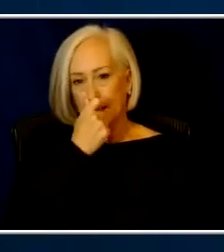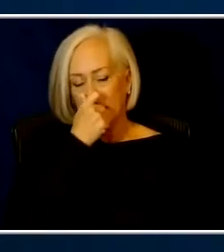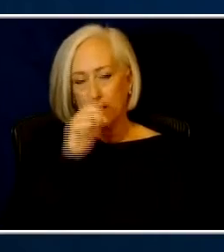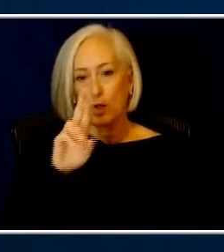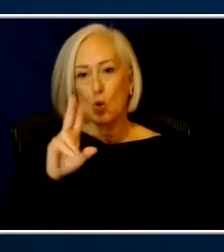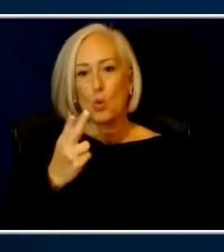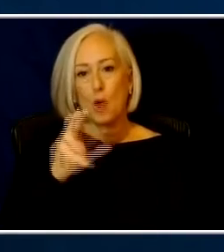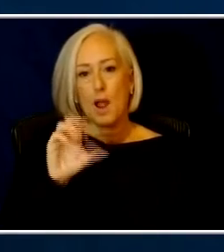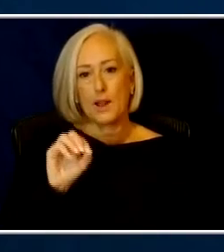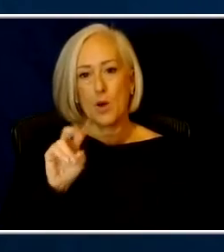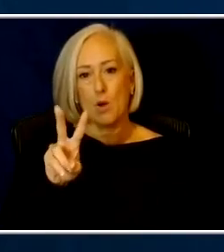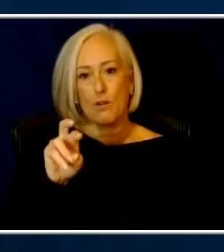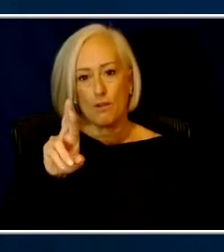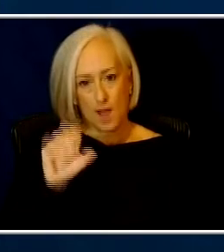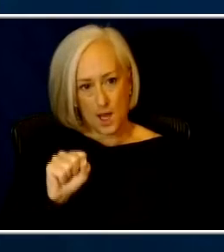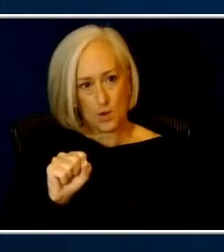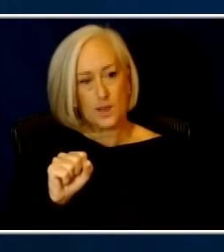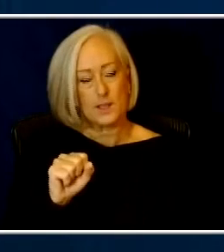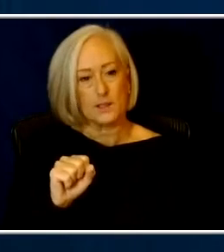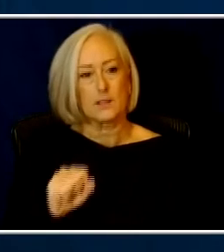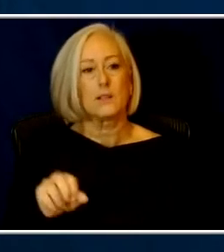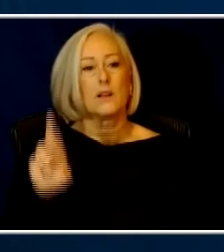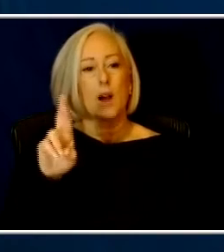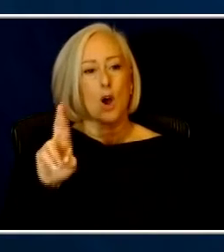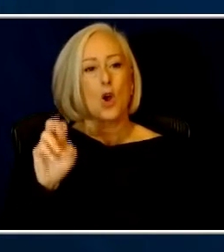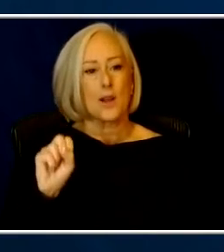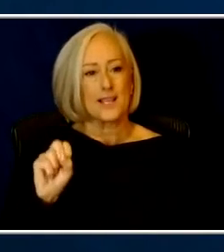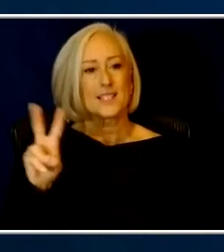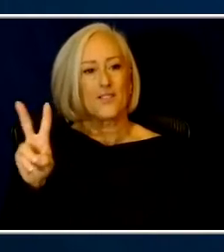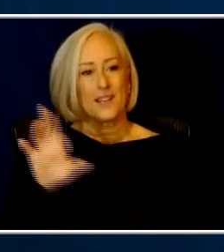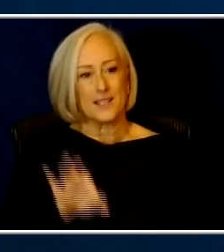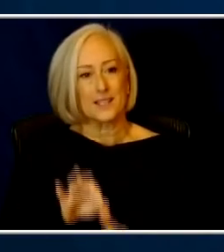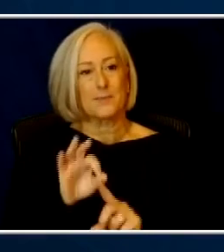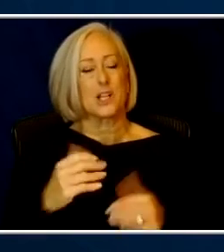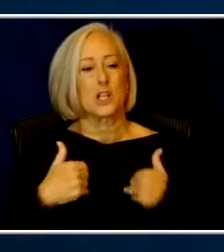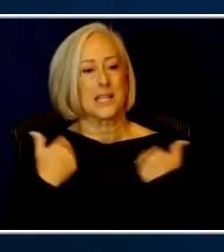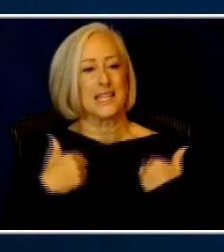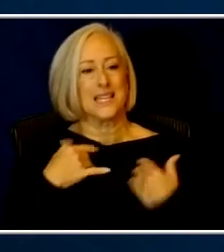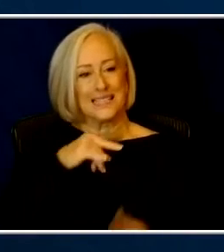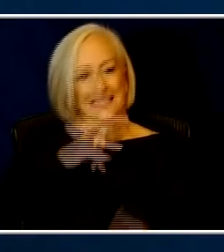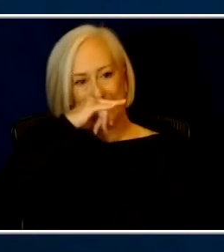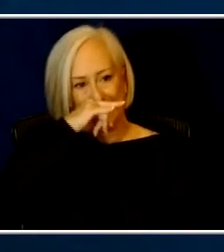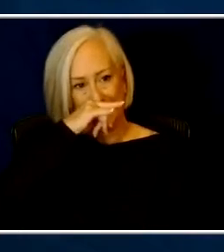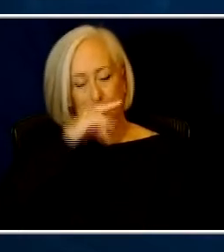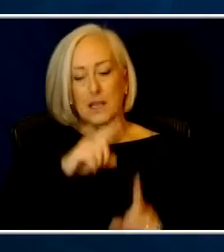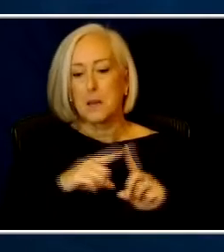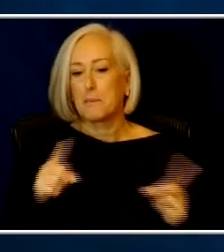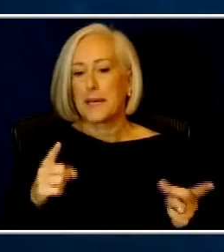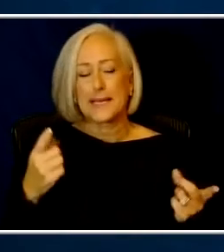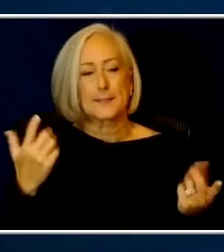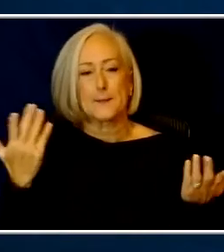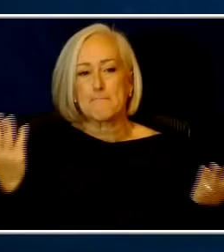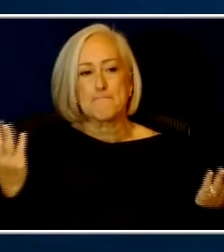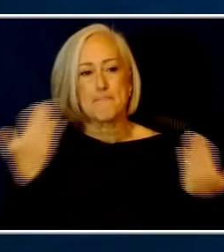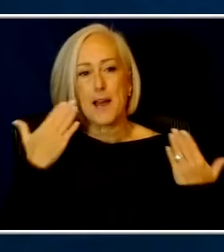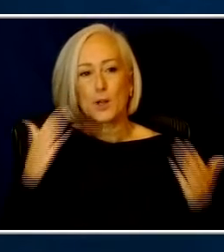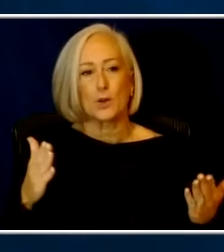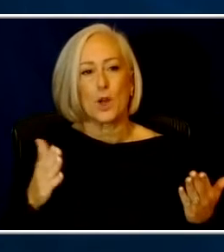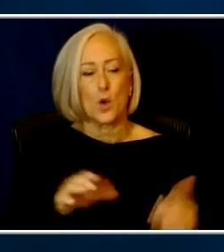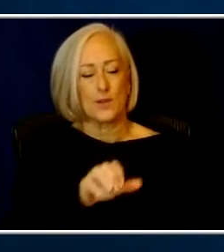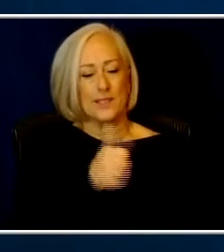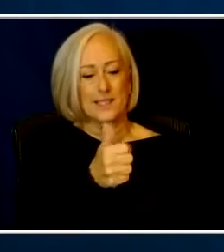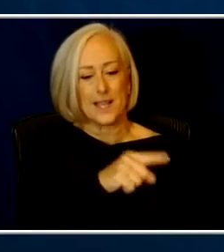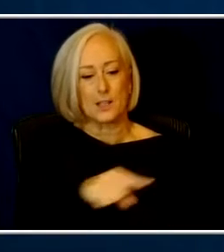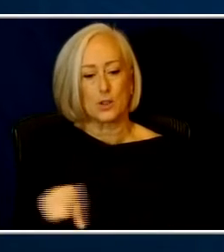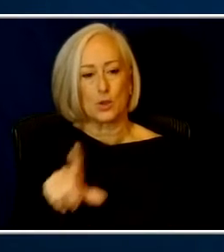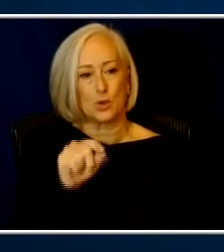talked about that. RSV, especially with younger kids. Yeah. But I don't know. I mean, it's estimated that 10 to 20% of cases in the U.S. are no